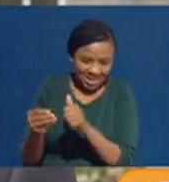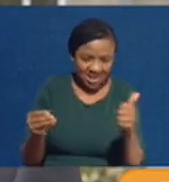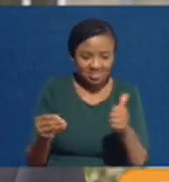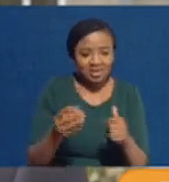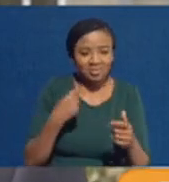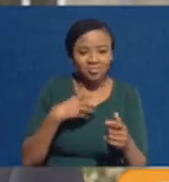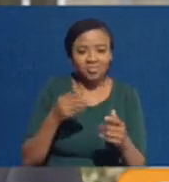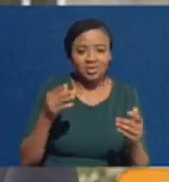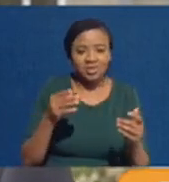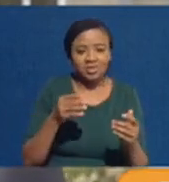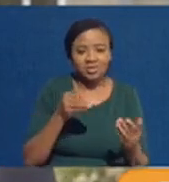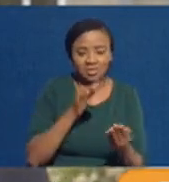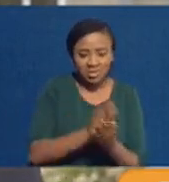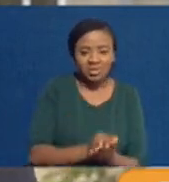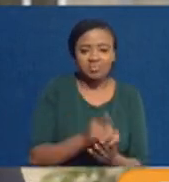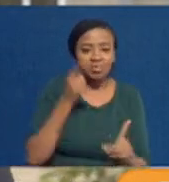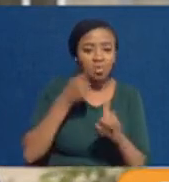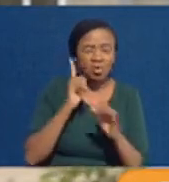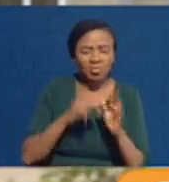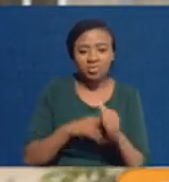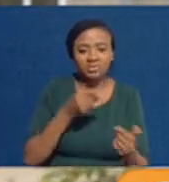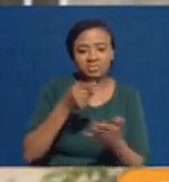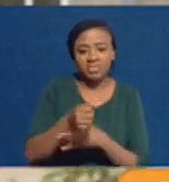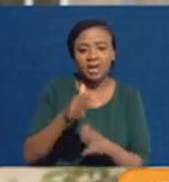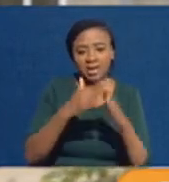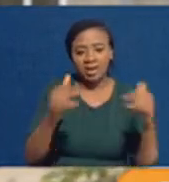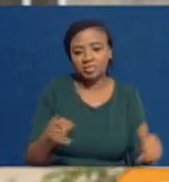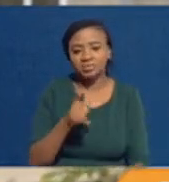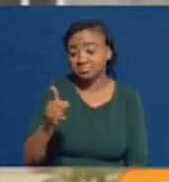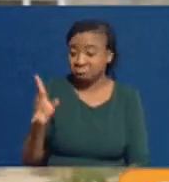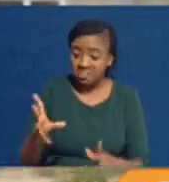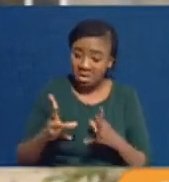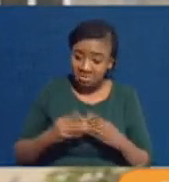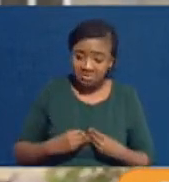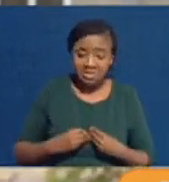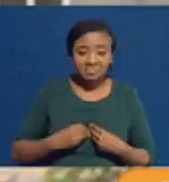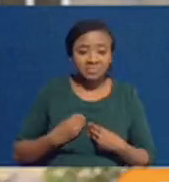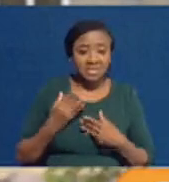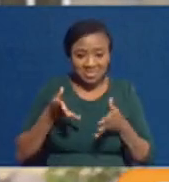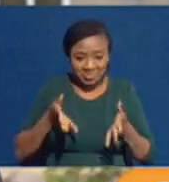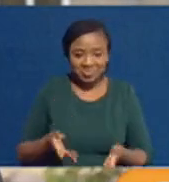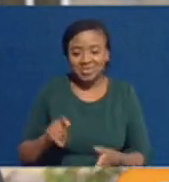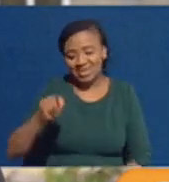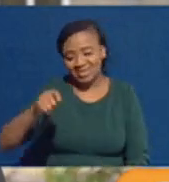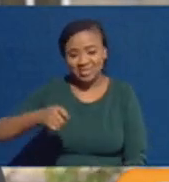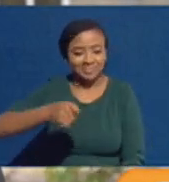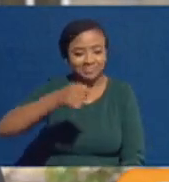house here, and which he agreed. And today, with that,